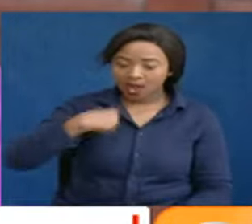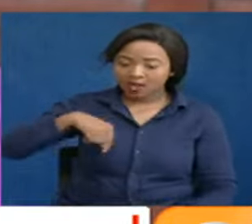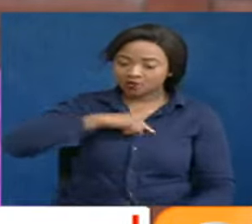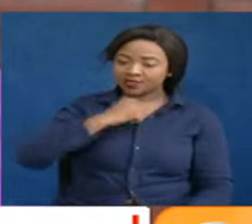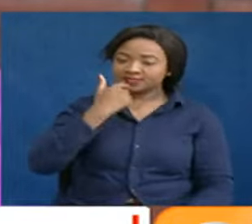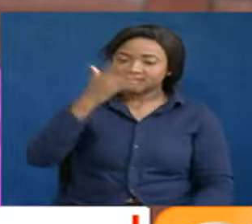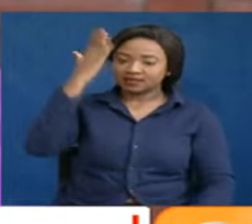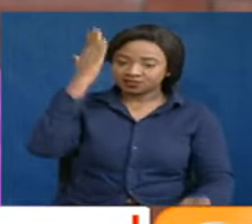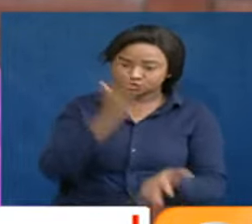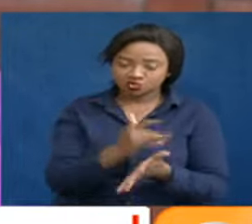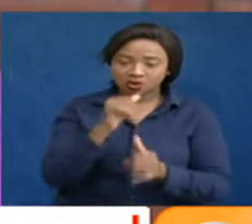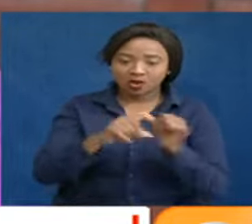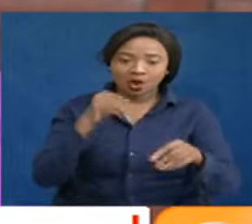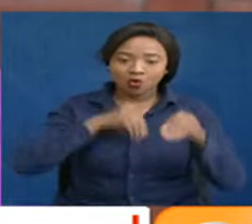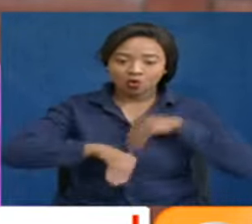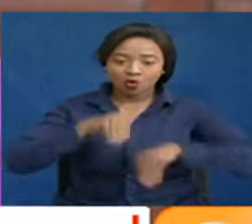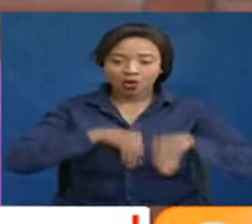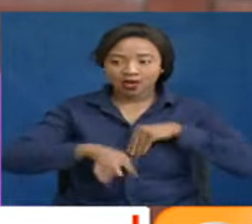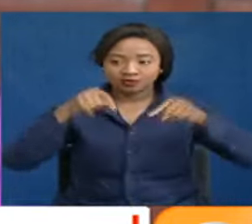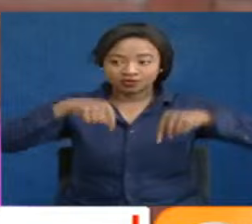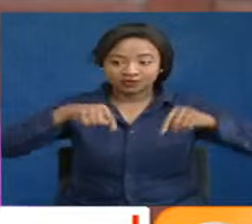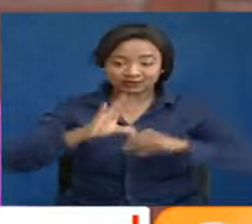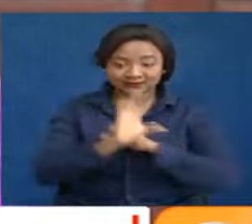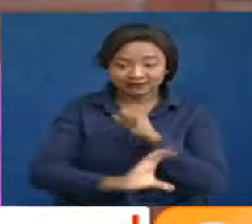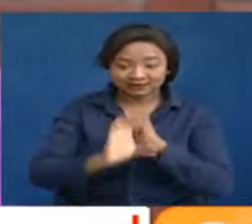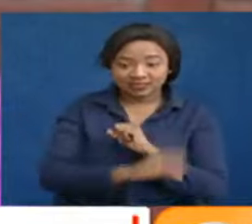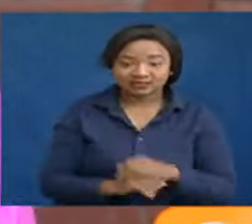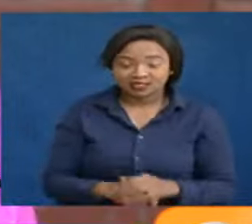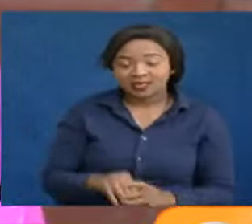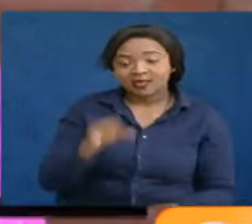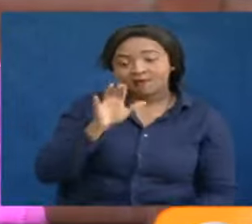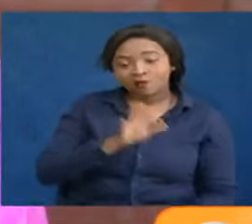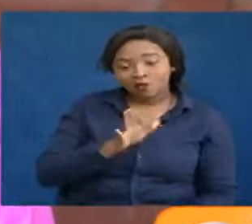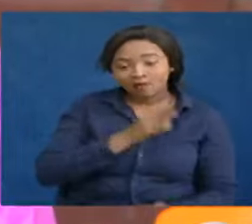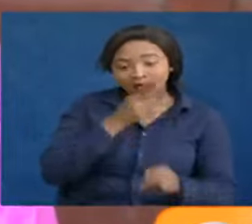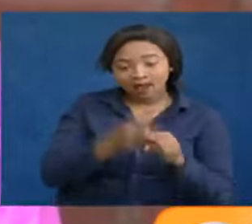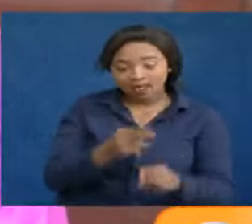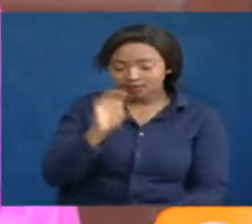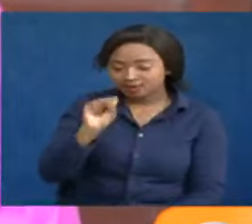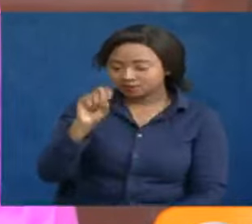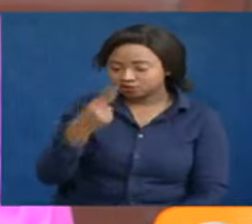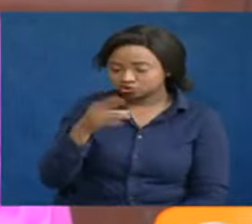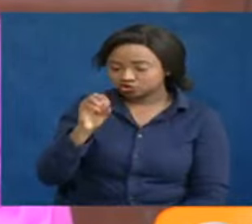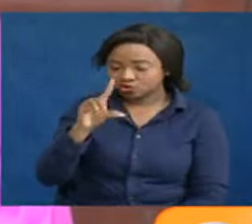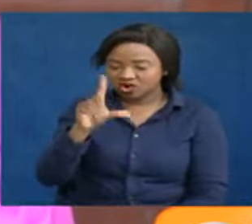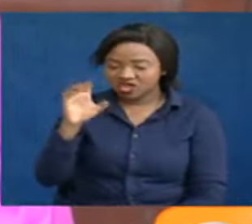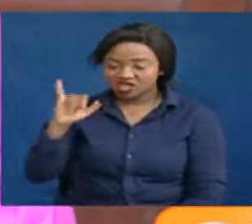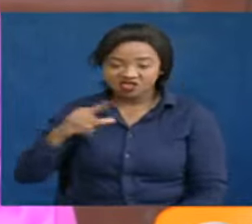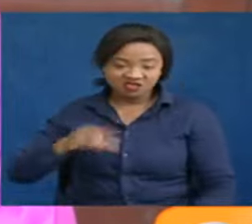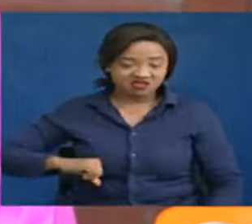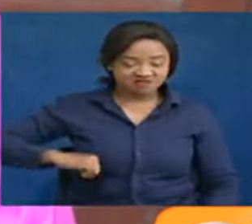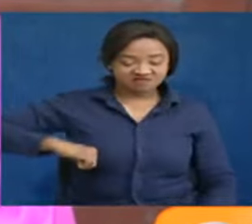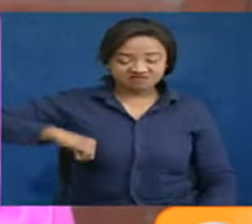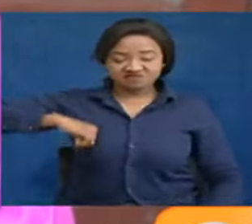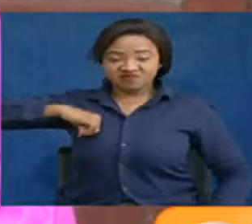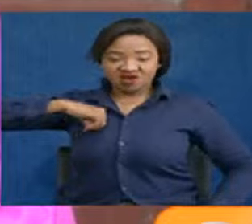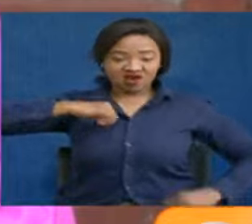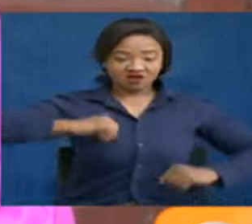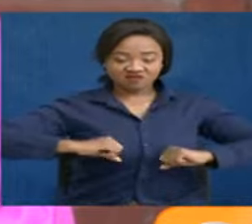this country. Honorable Shulei must go slow on her chest thumping and